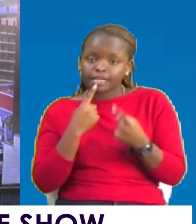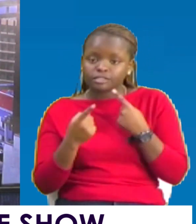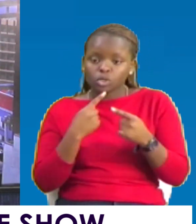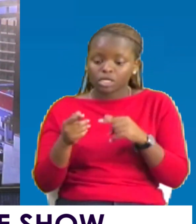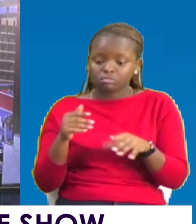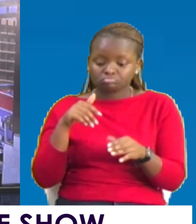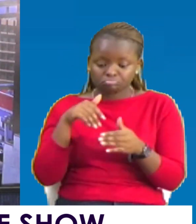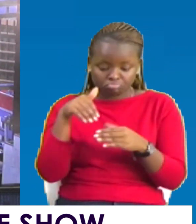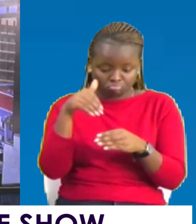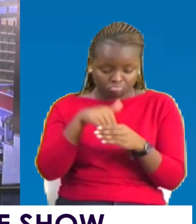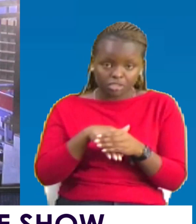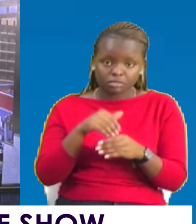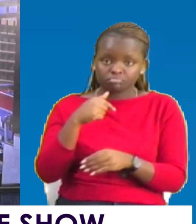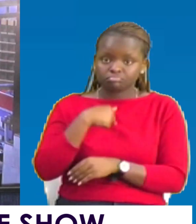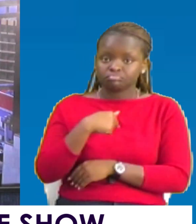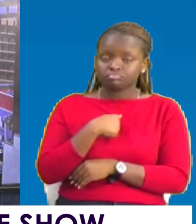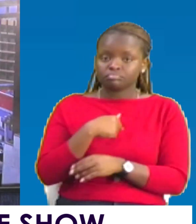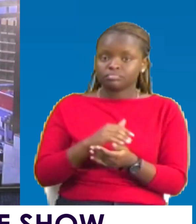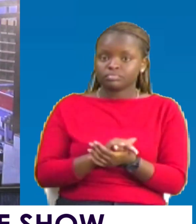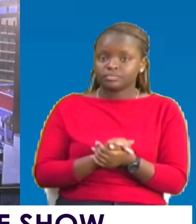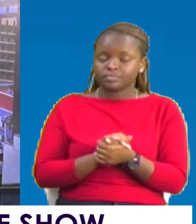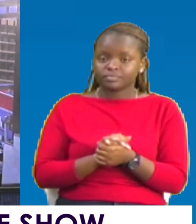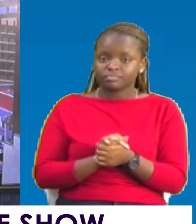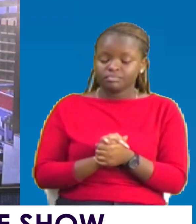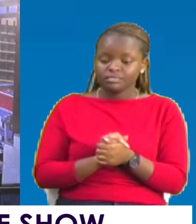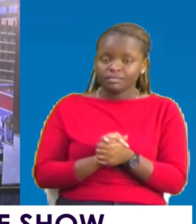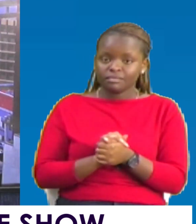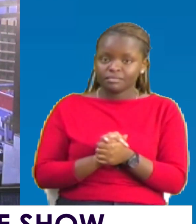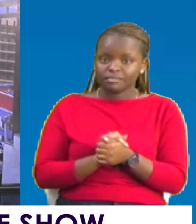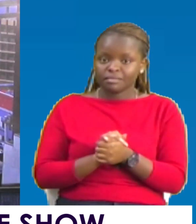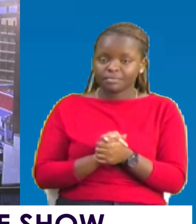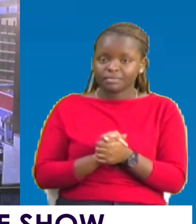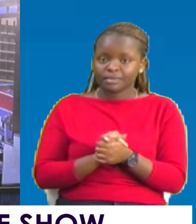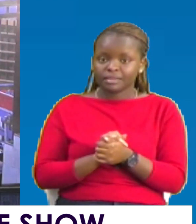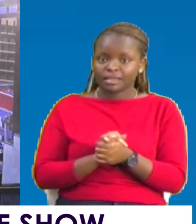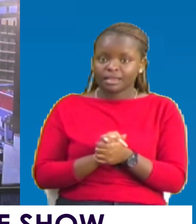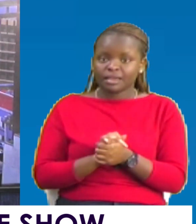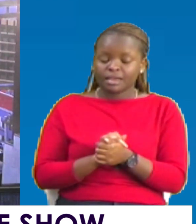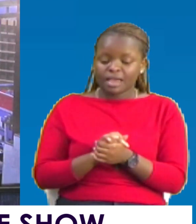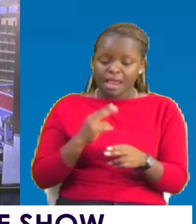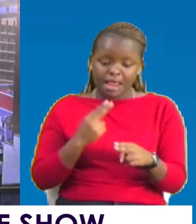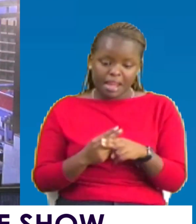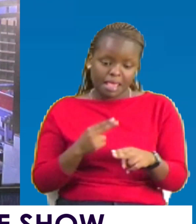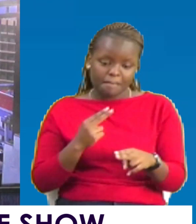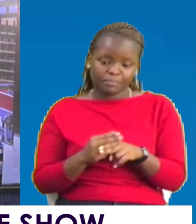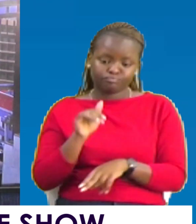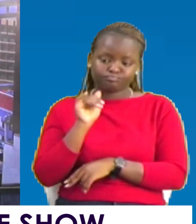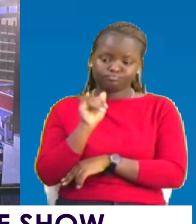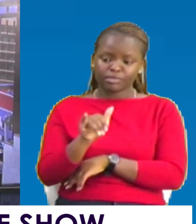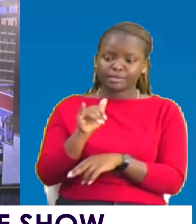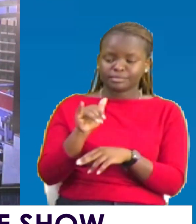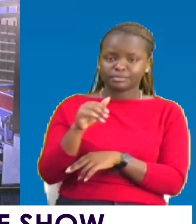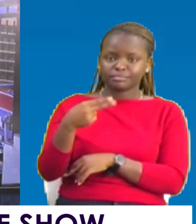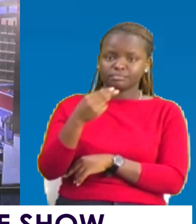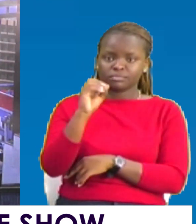the release of that hormone. You know, this is not a scientific show, so I'll not state the name of that hormone.